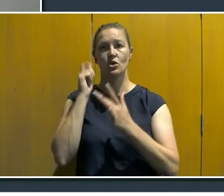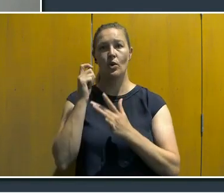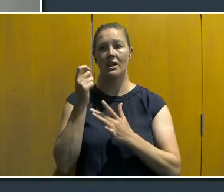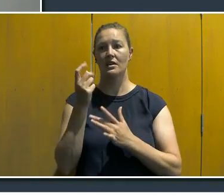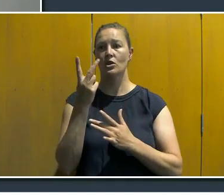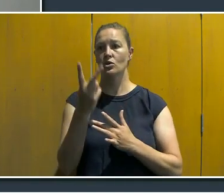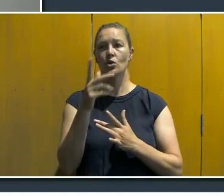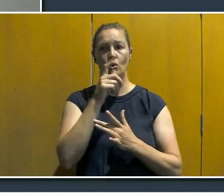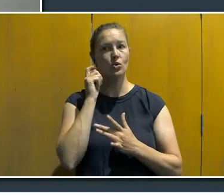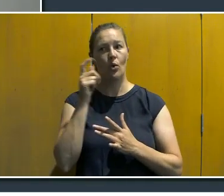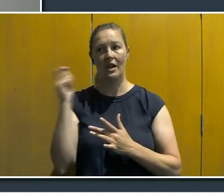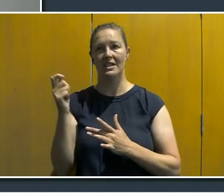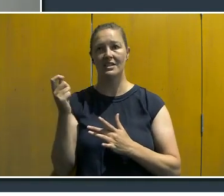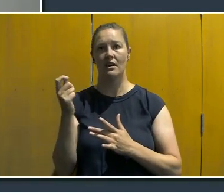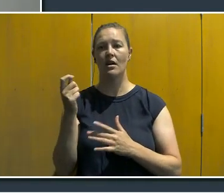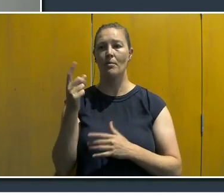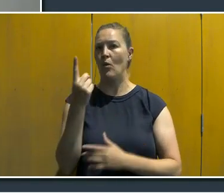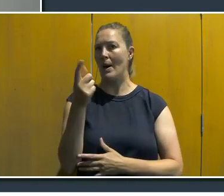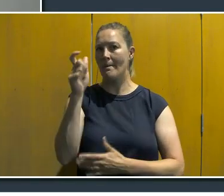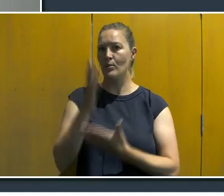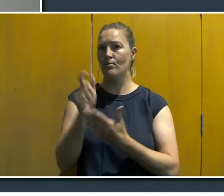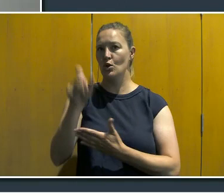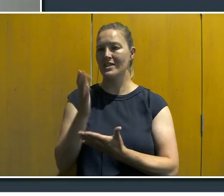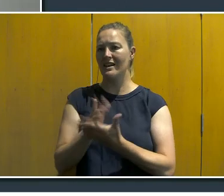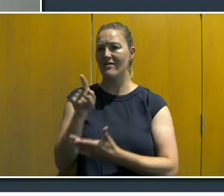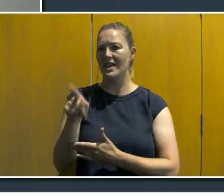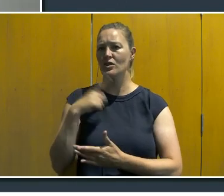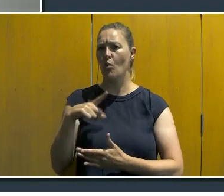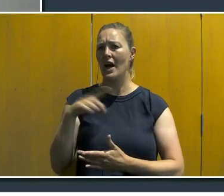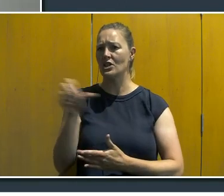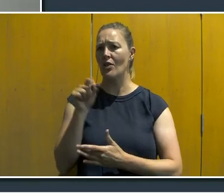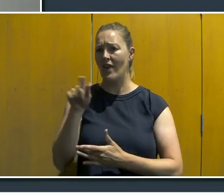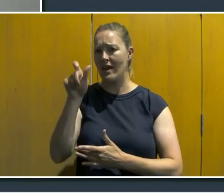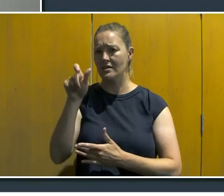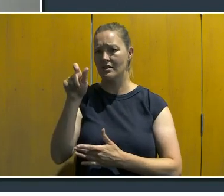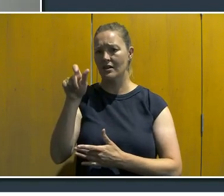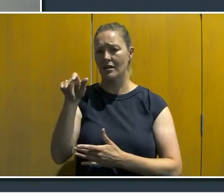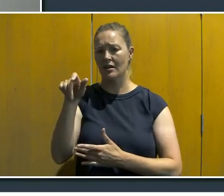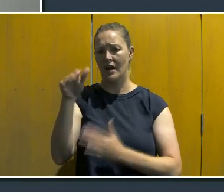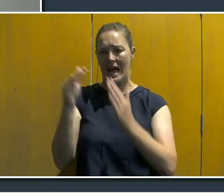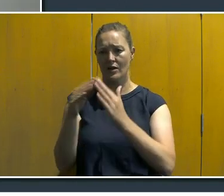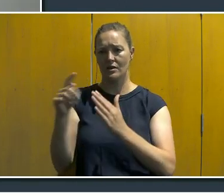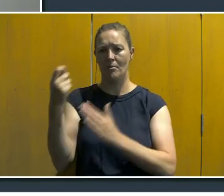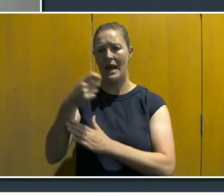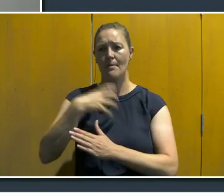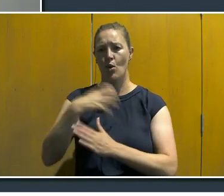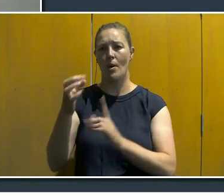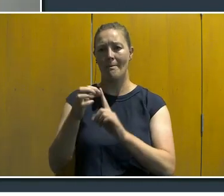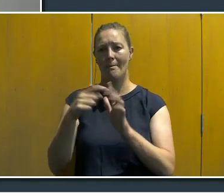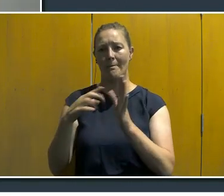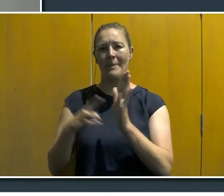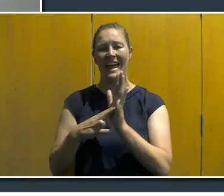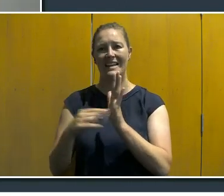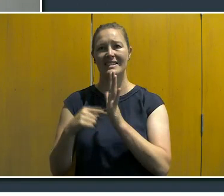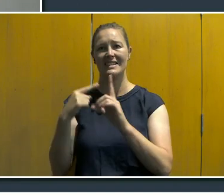1 person or 2 people living in it. So why should they pay any more tax, a pan tax?